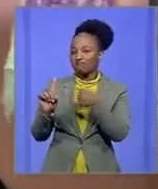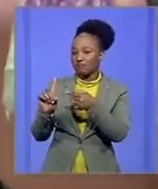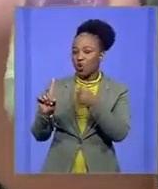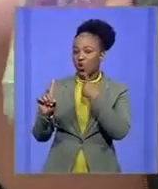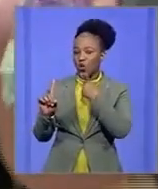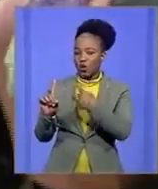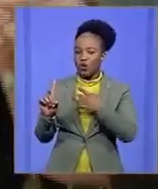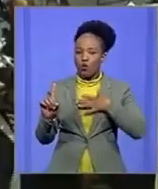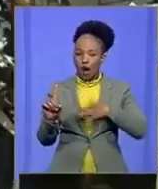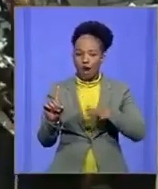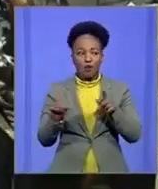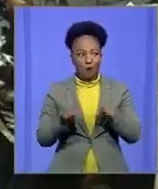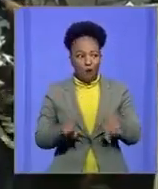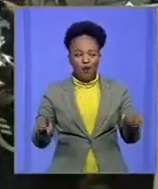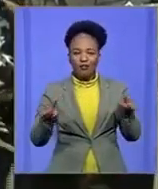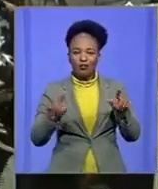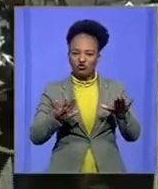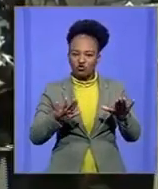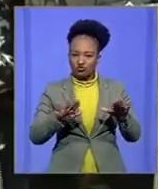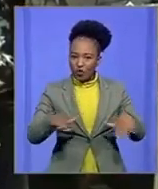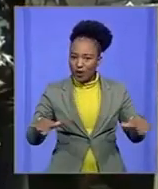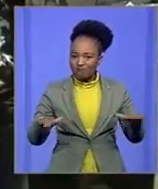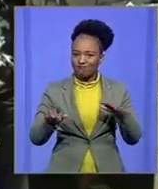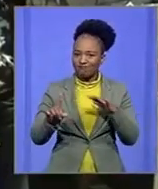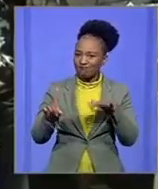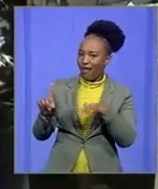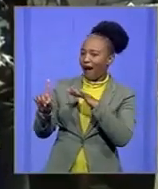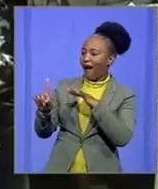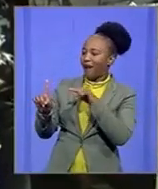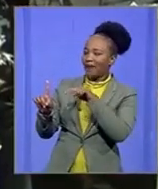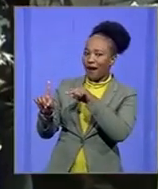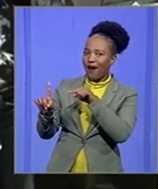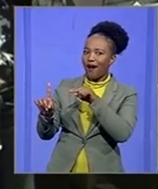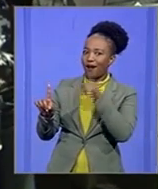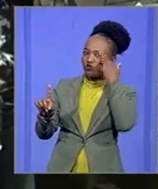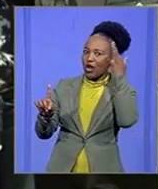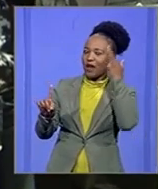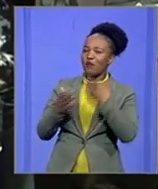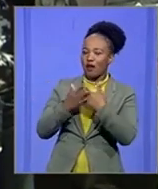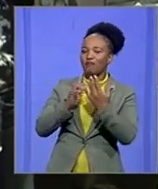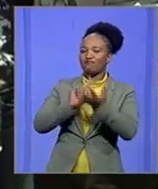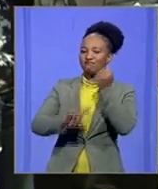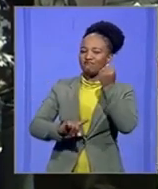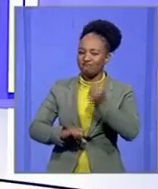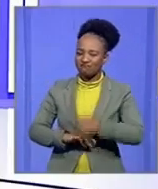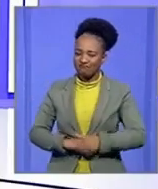ho ba mohlala baneng ba bang mme ba dumele hore ditoro di a phethahala.